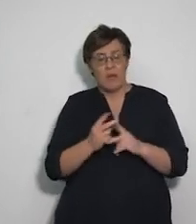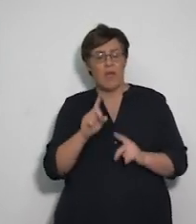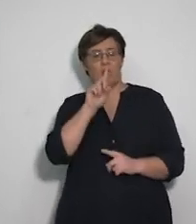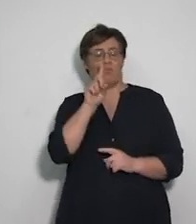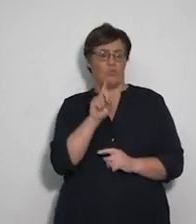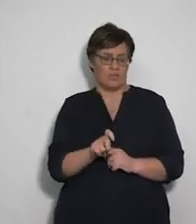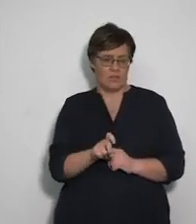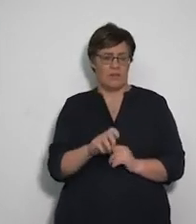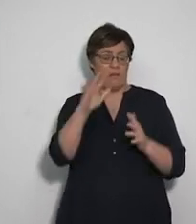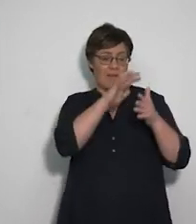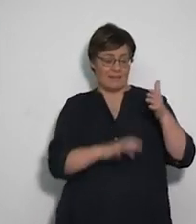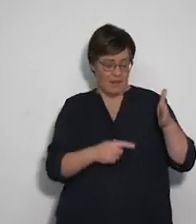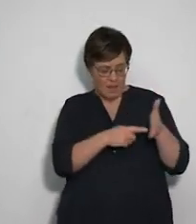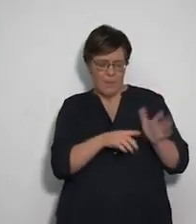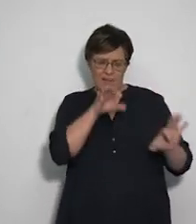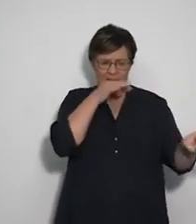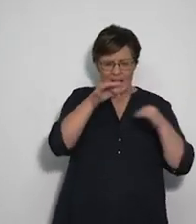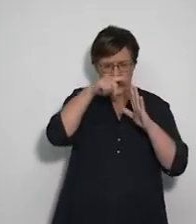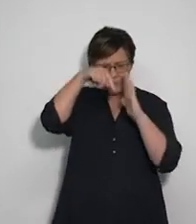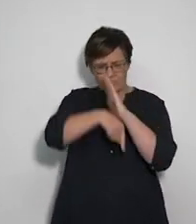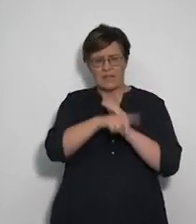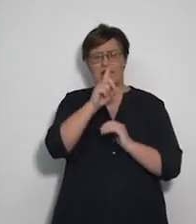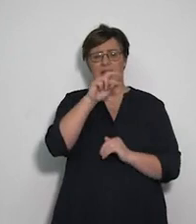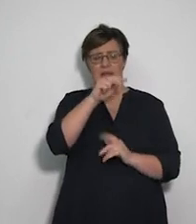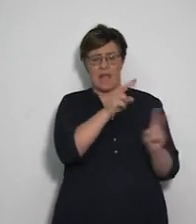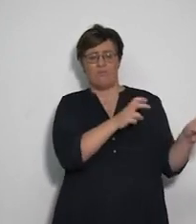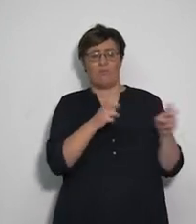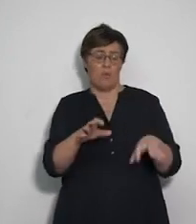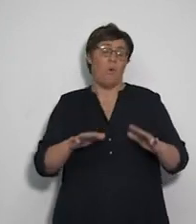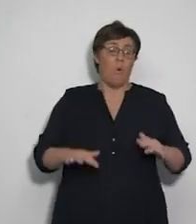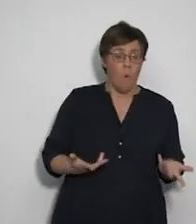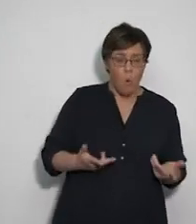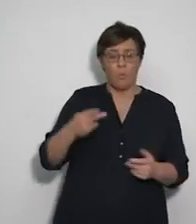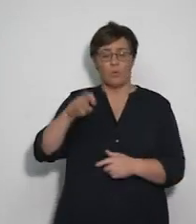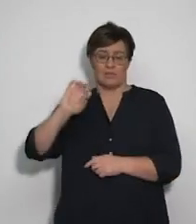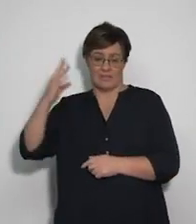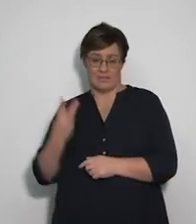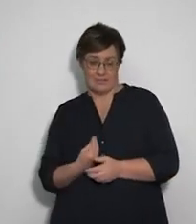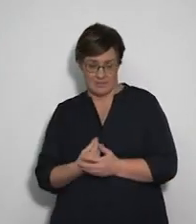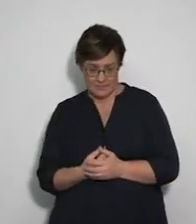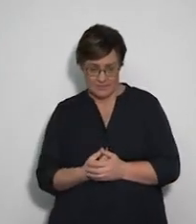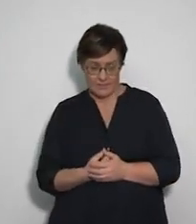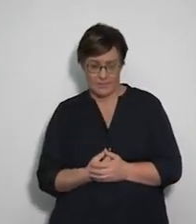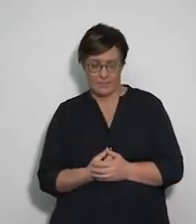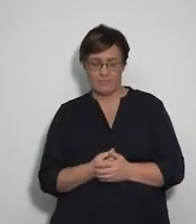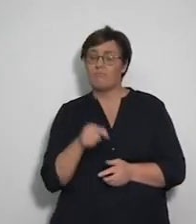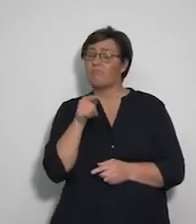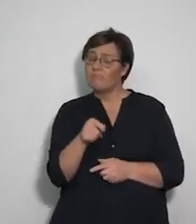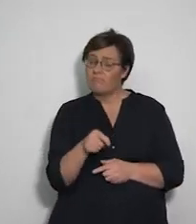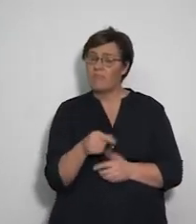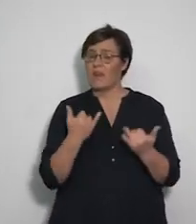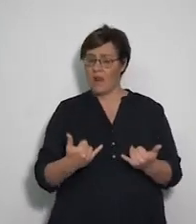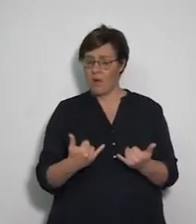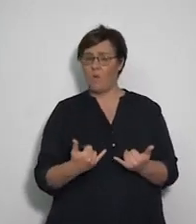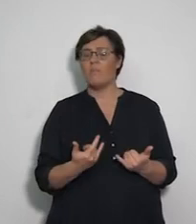a question on an essay where you need to describe DNA replication or, for that matter, protein synthesis. However, in this